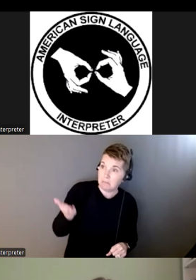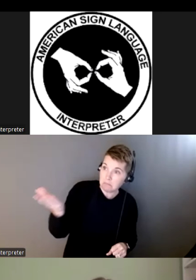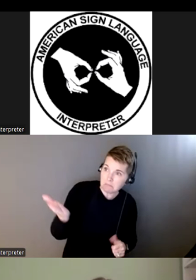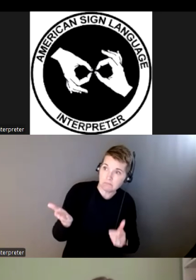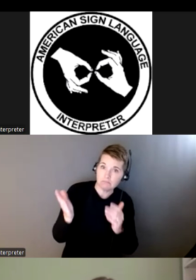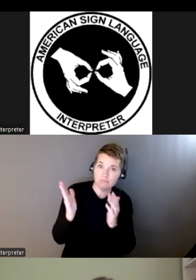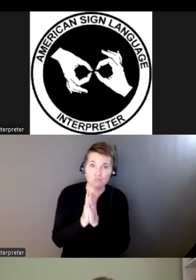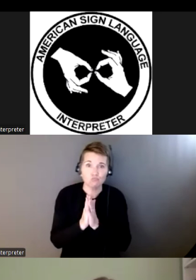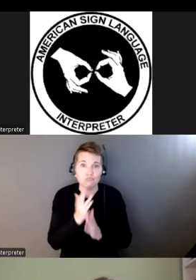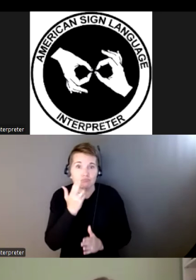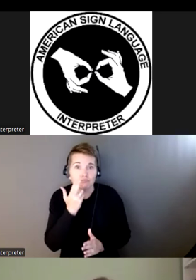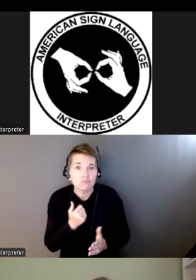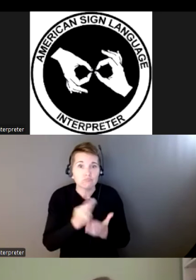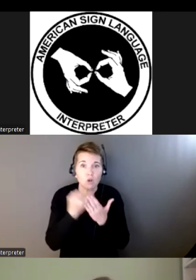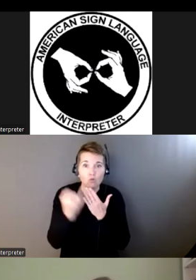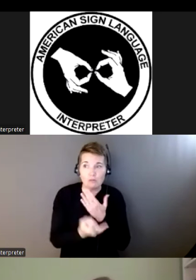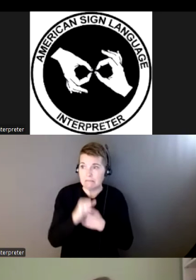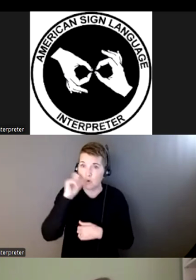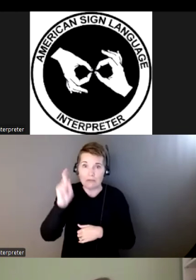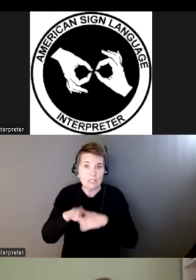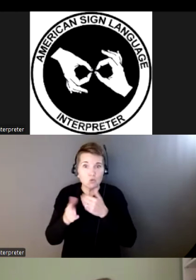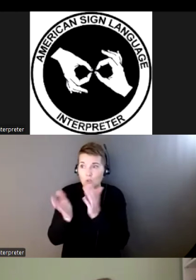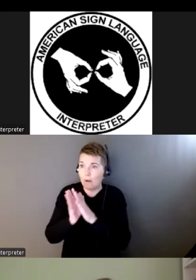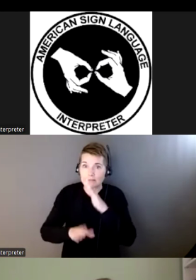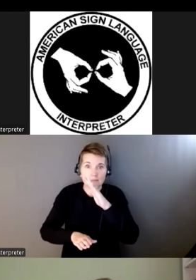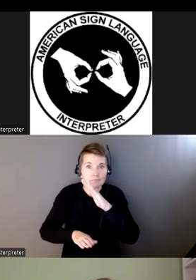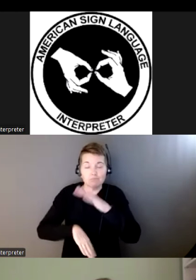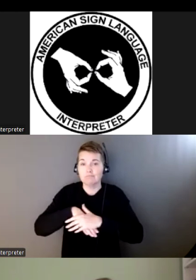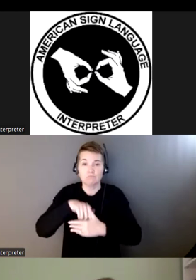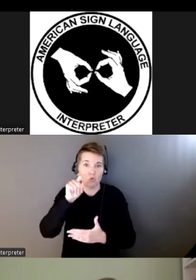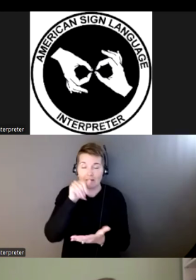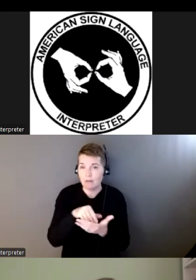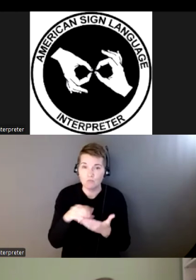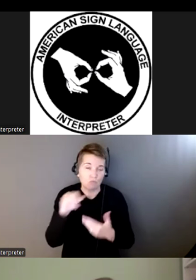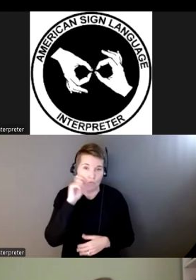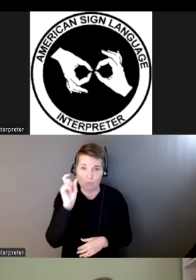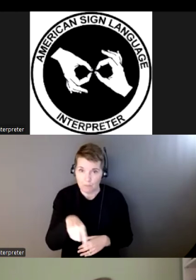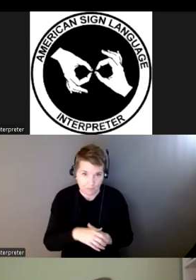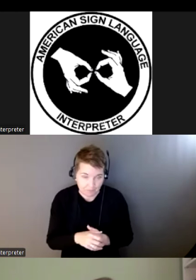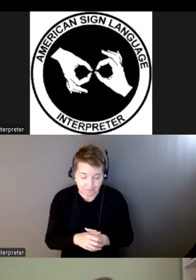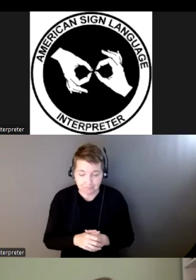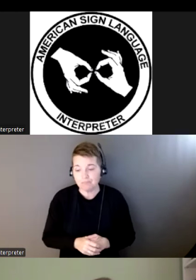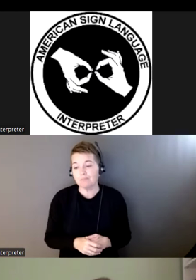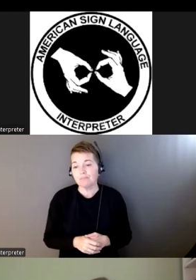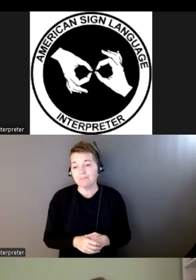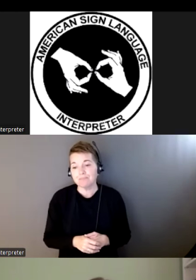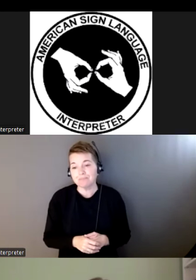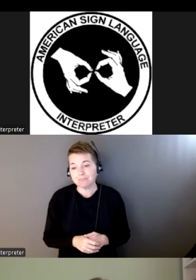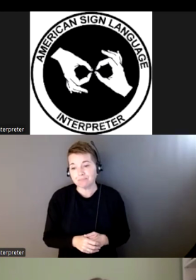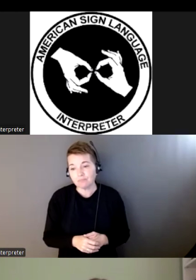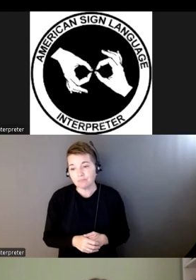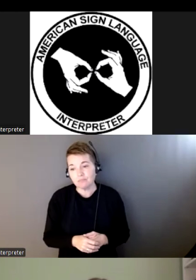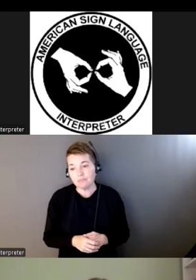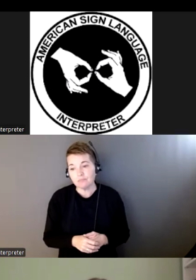scale projects and request less money. I want to make a note that I would advise